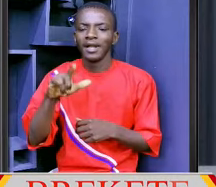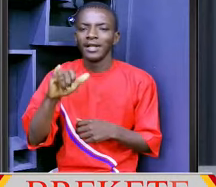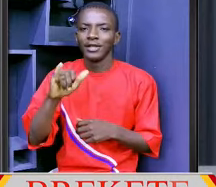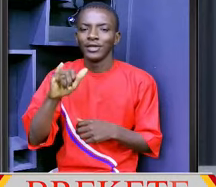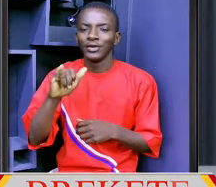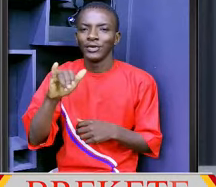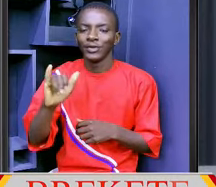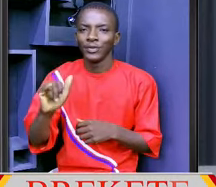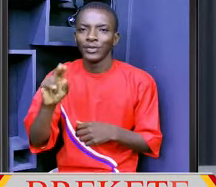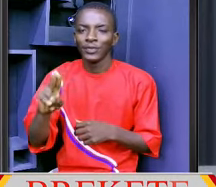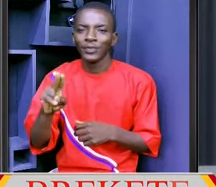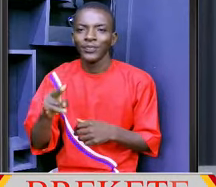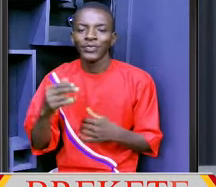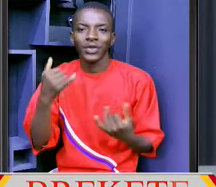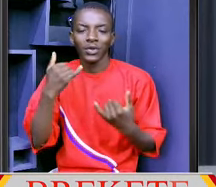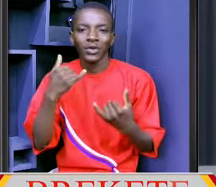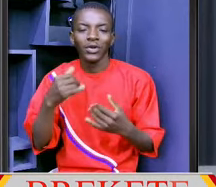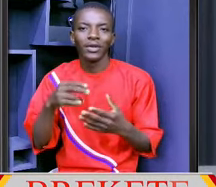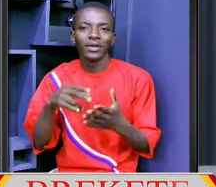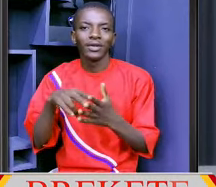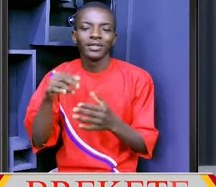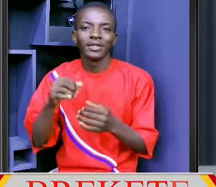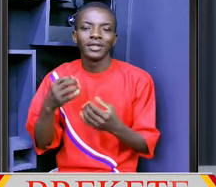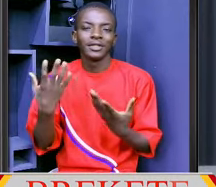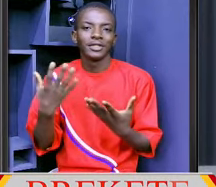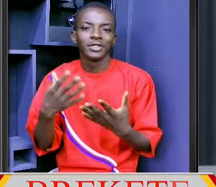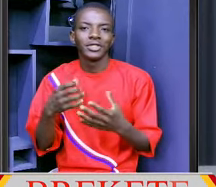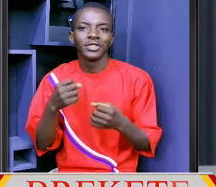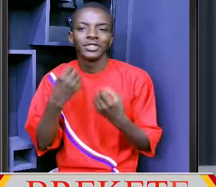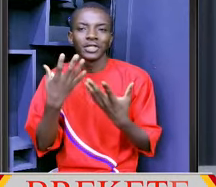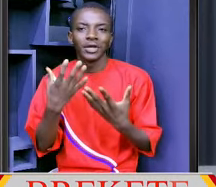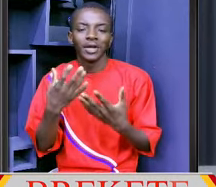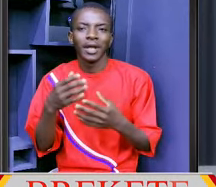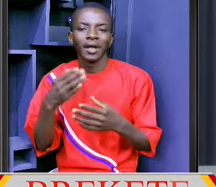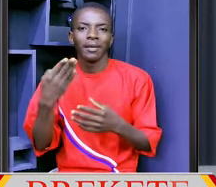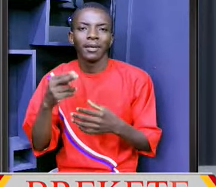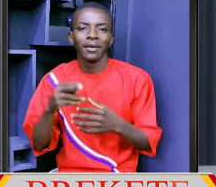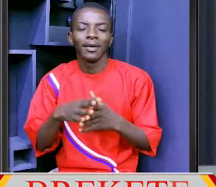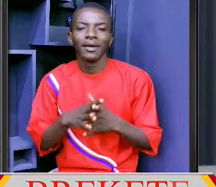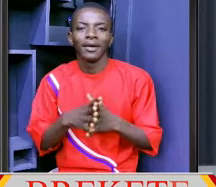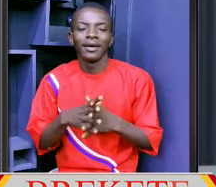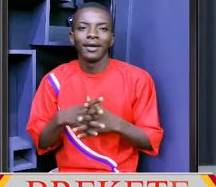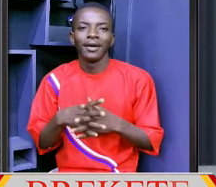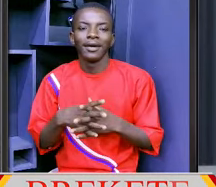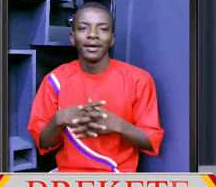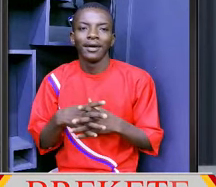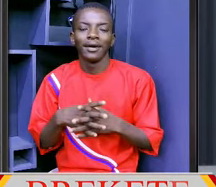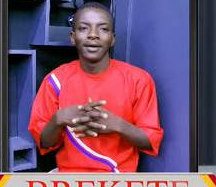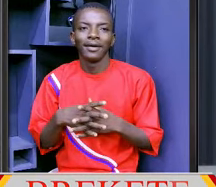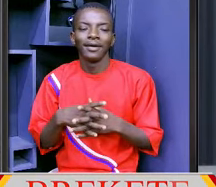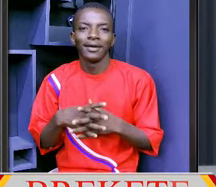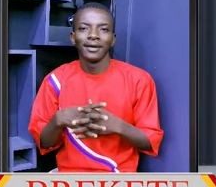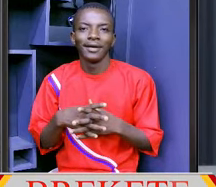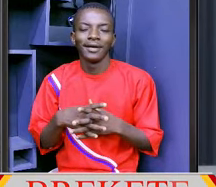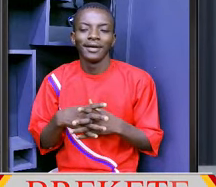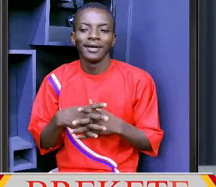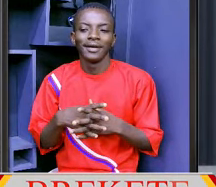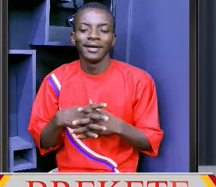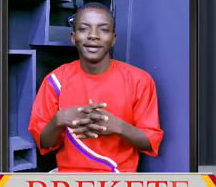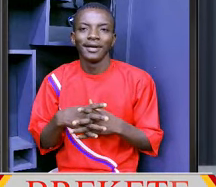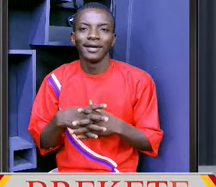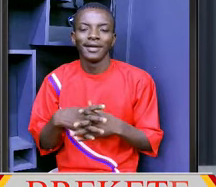Okay. Wait, put the phone for speaker, make her shout Hembe Lembe. Okay, so shout Hembe Lembe. You don't put